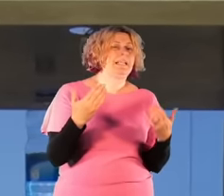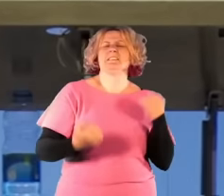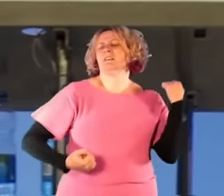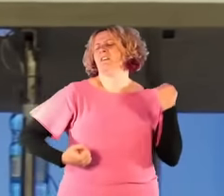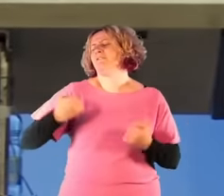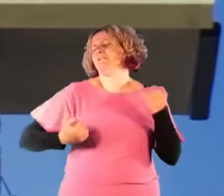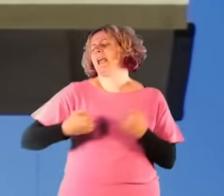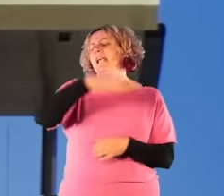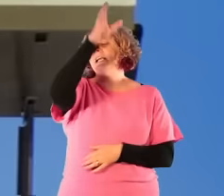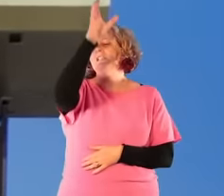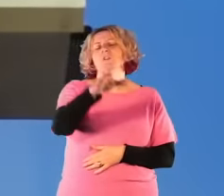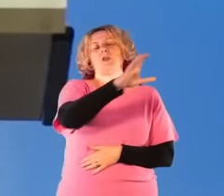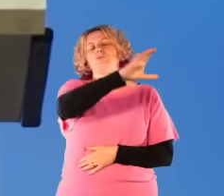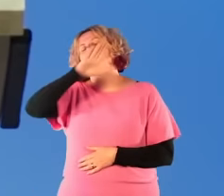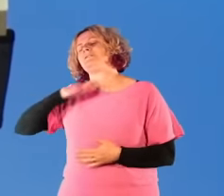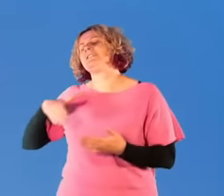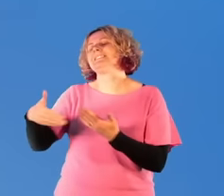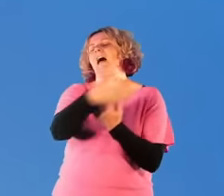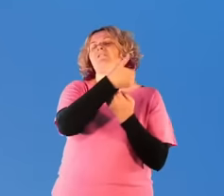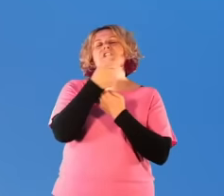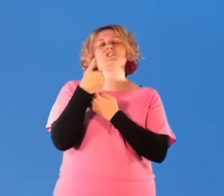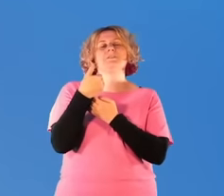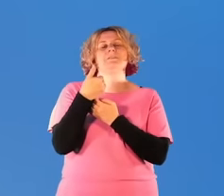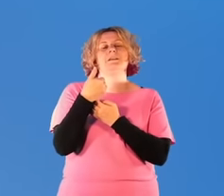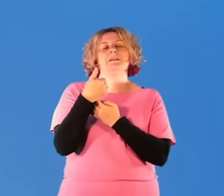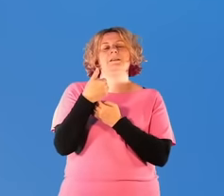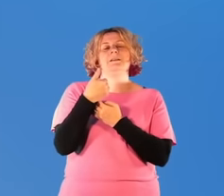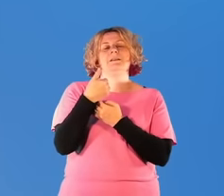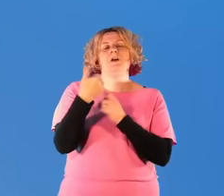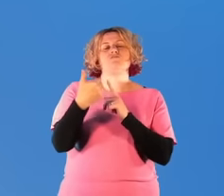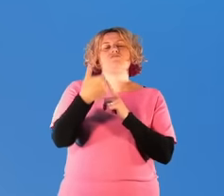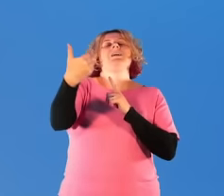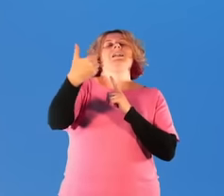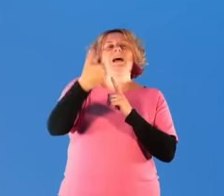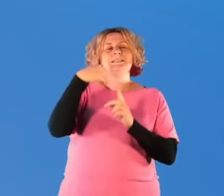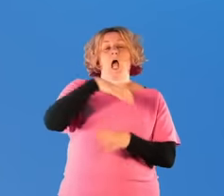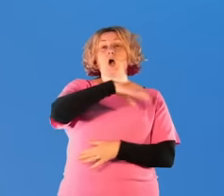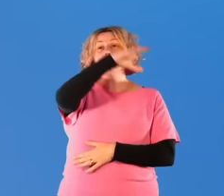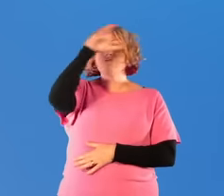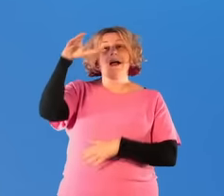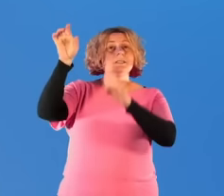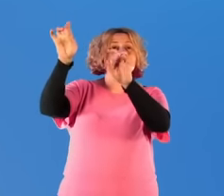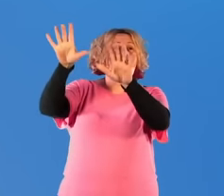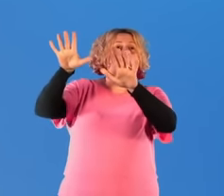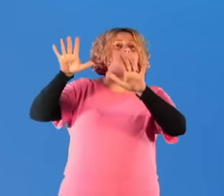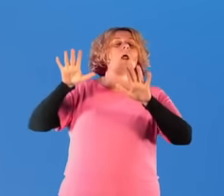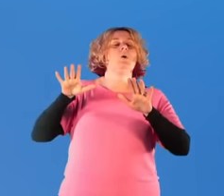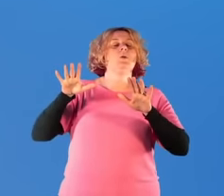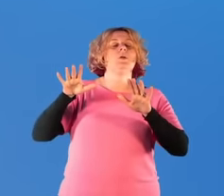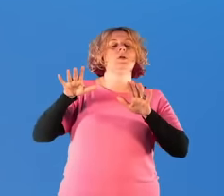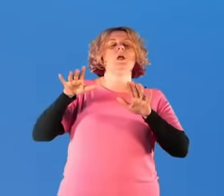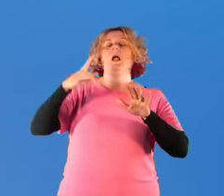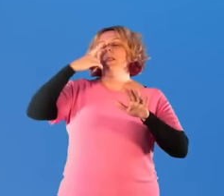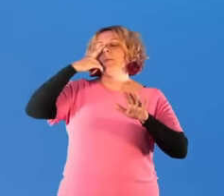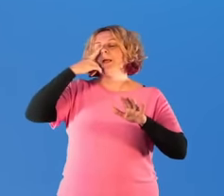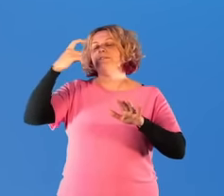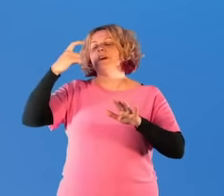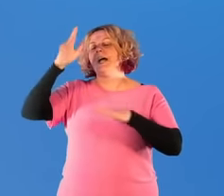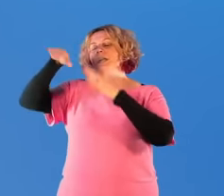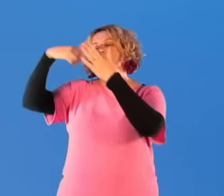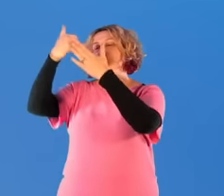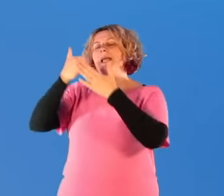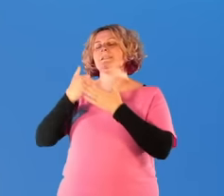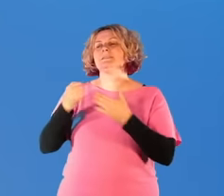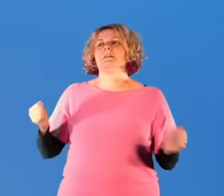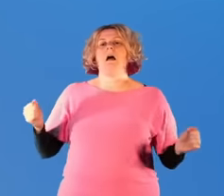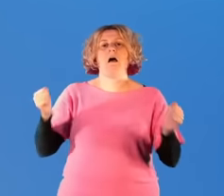for salvation. May we realize that it's in Christ alone and only in him that we can find grace.